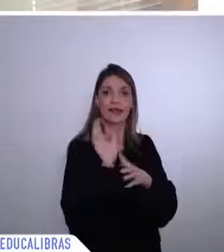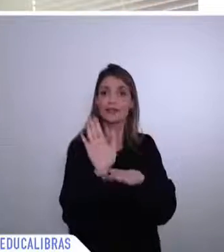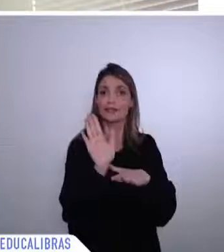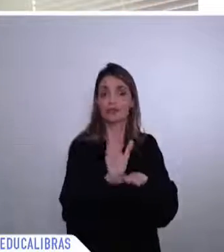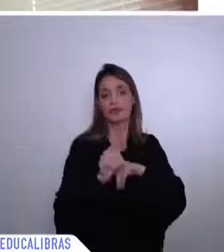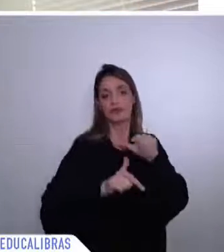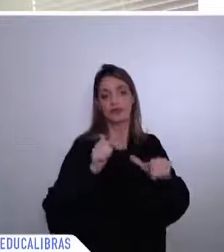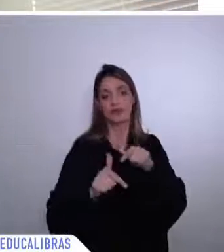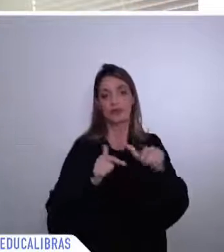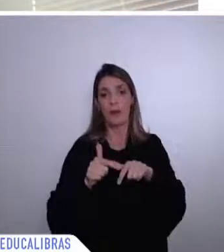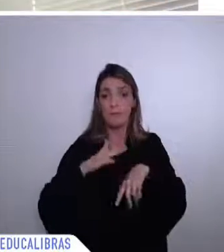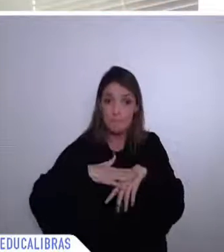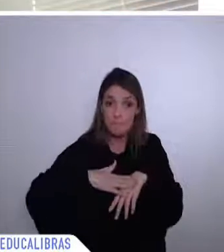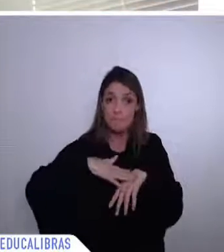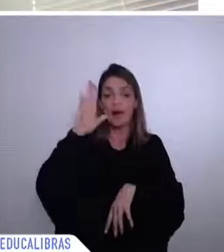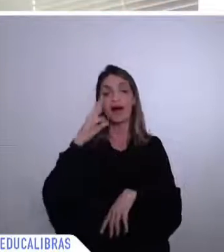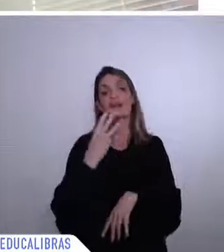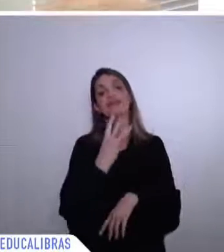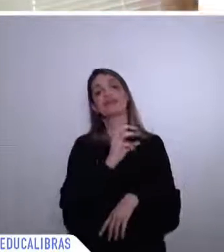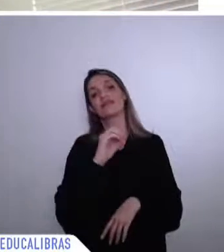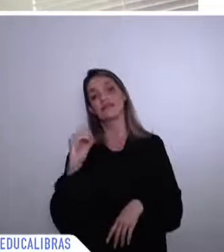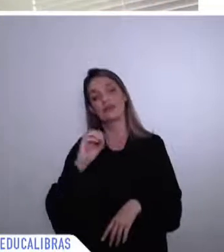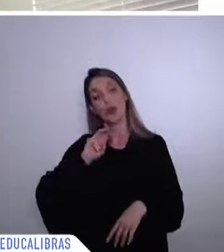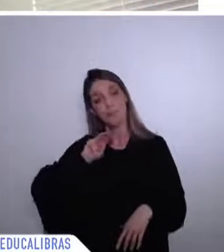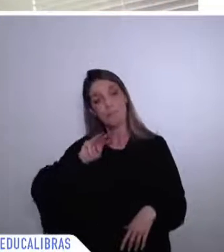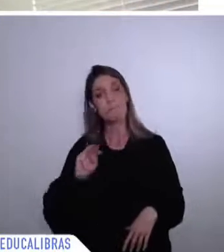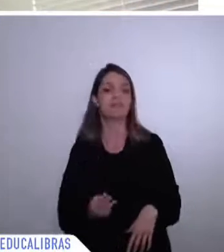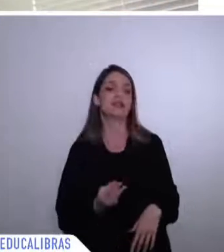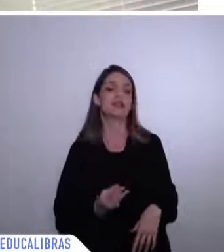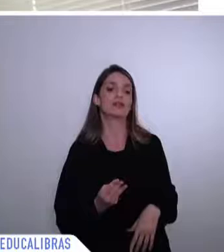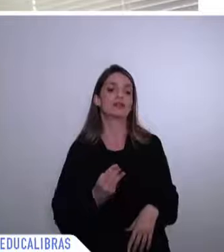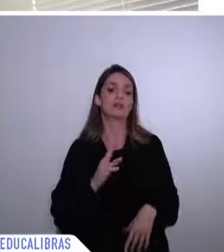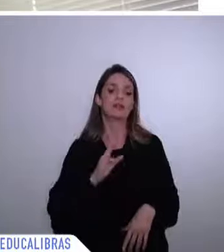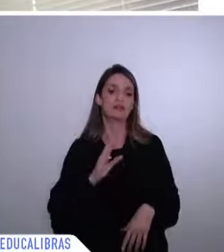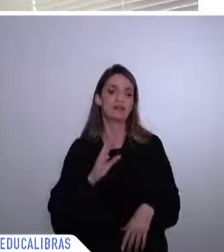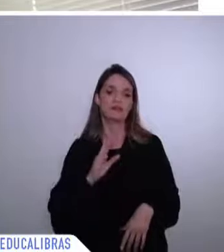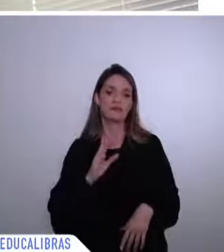half a billion jobs to cover these people